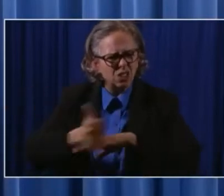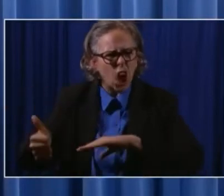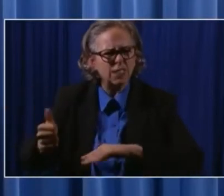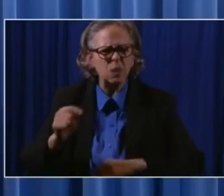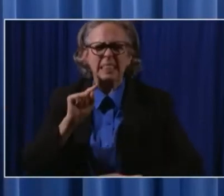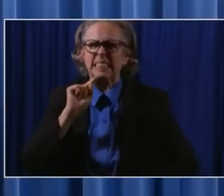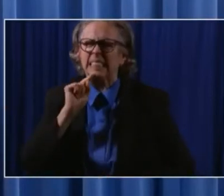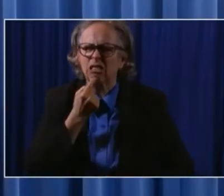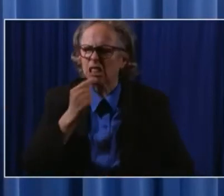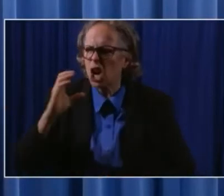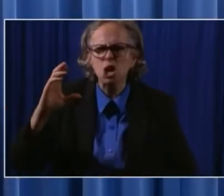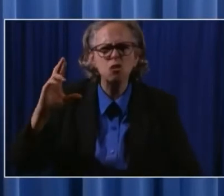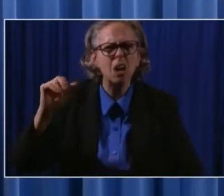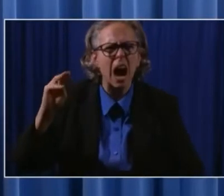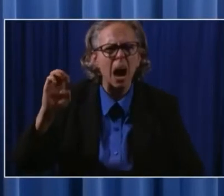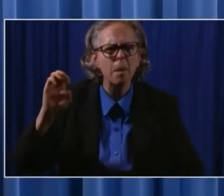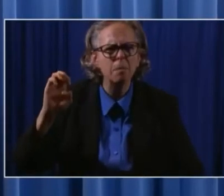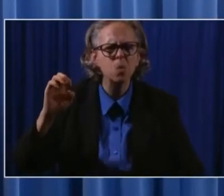It's a